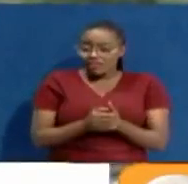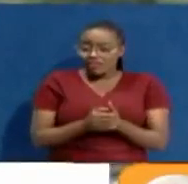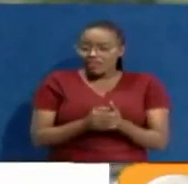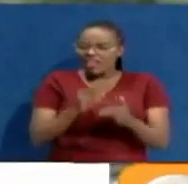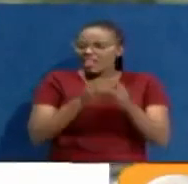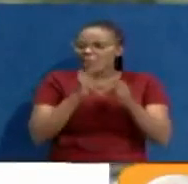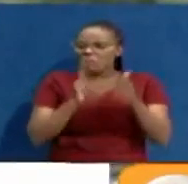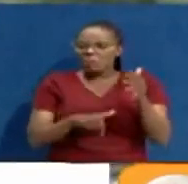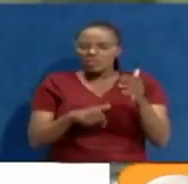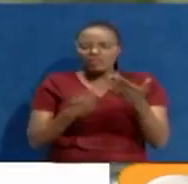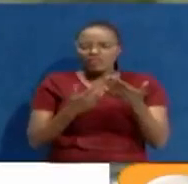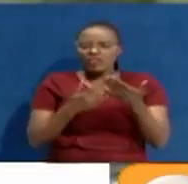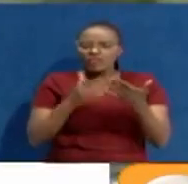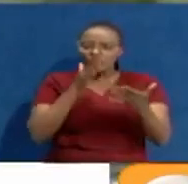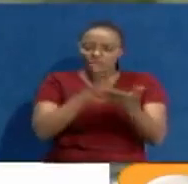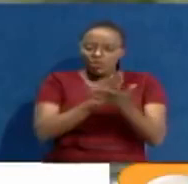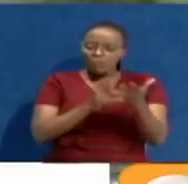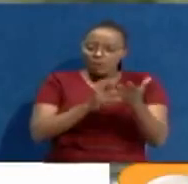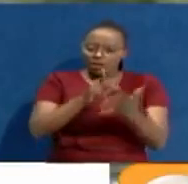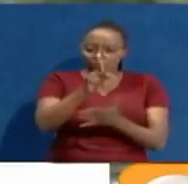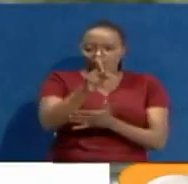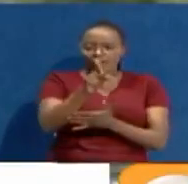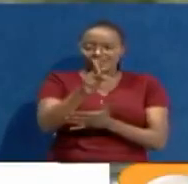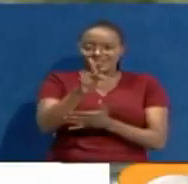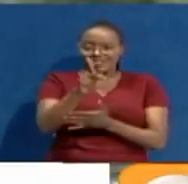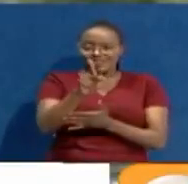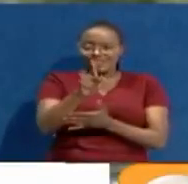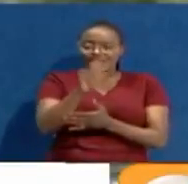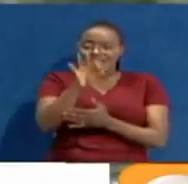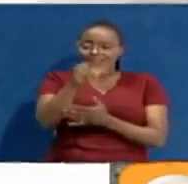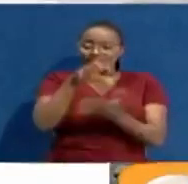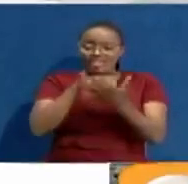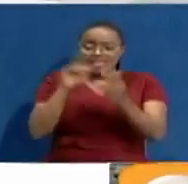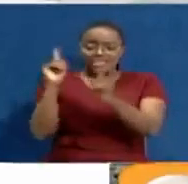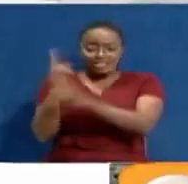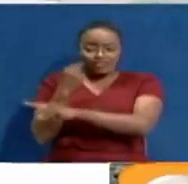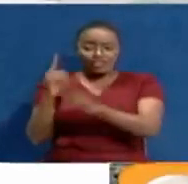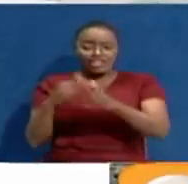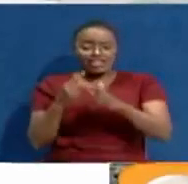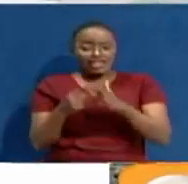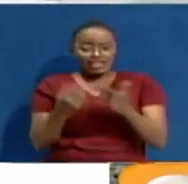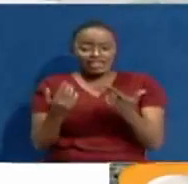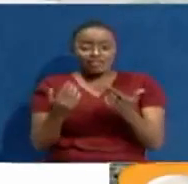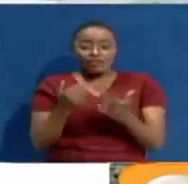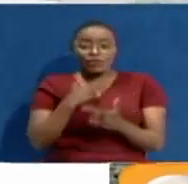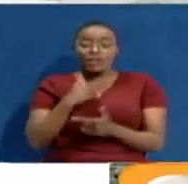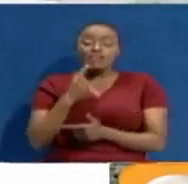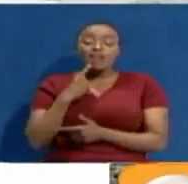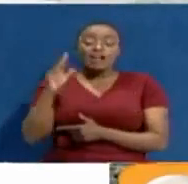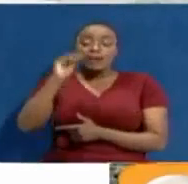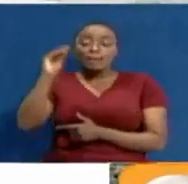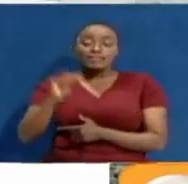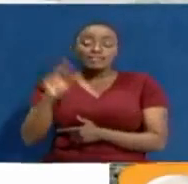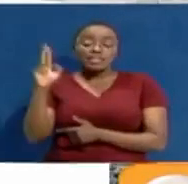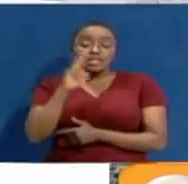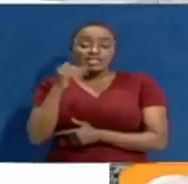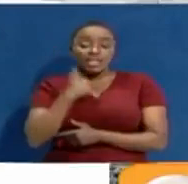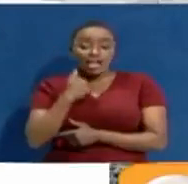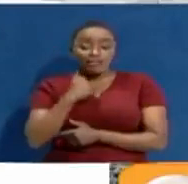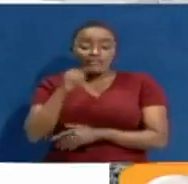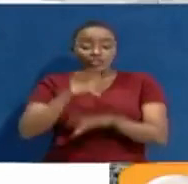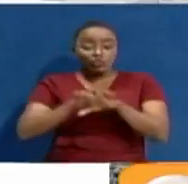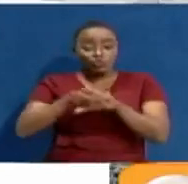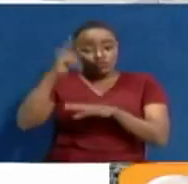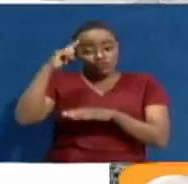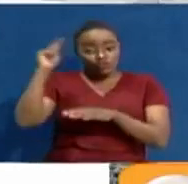What we call, guaranteed repayments. In this case, it's different. They are taking 100% risk. And this is